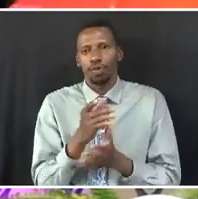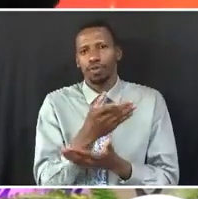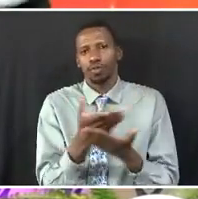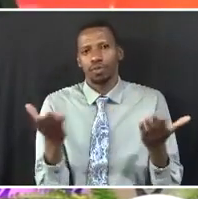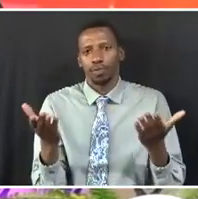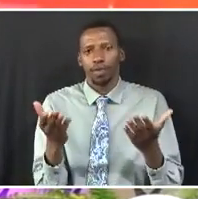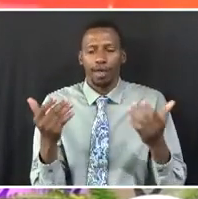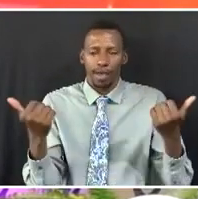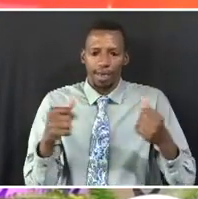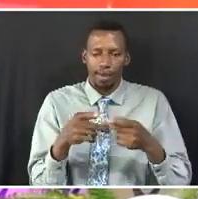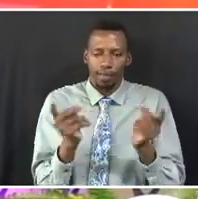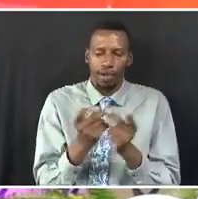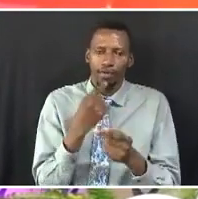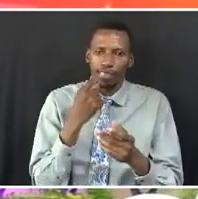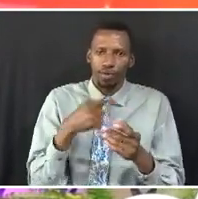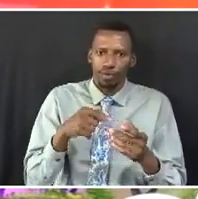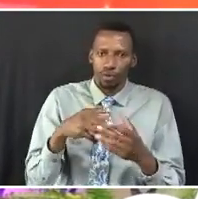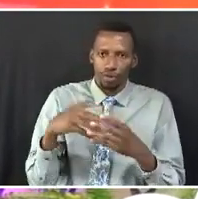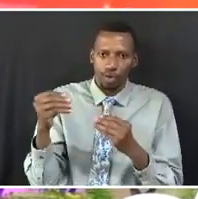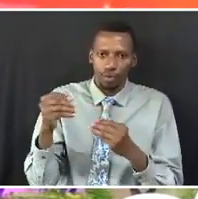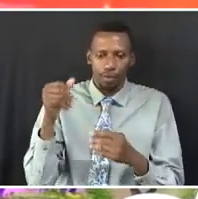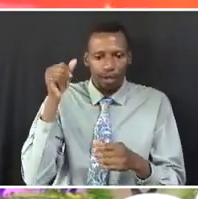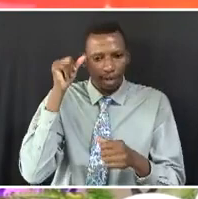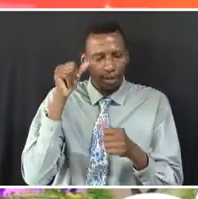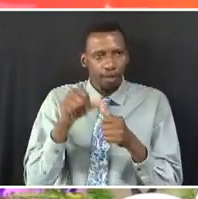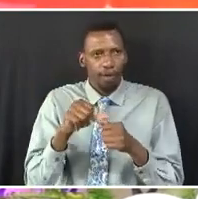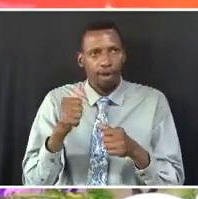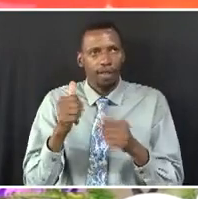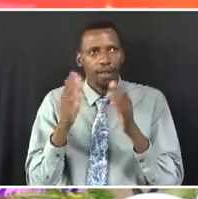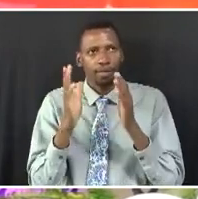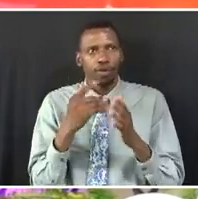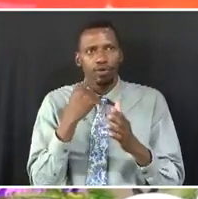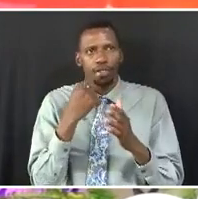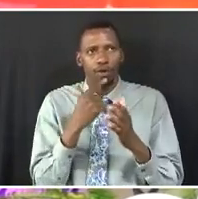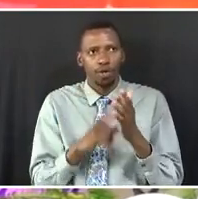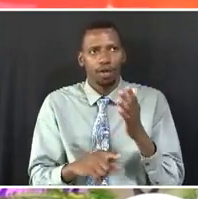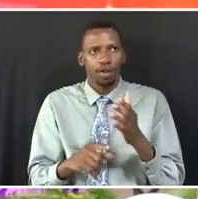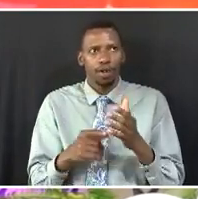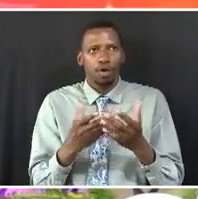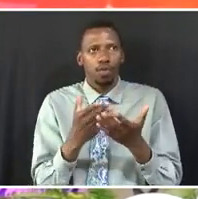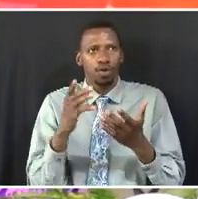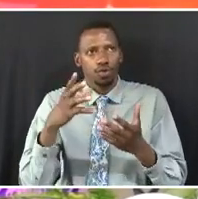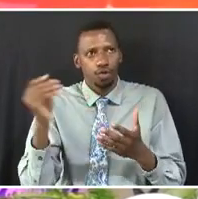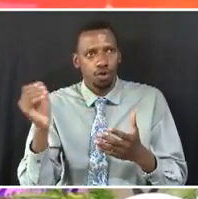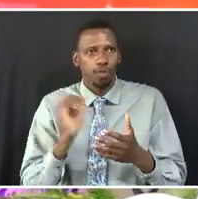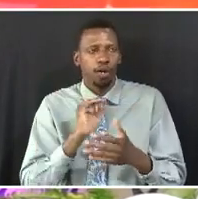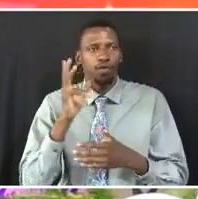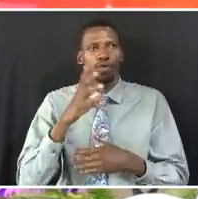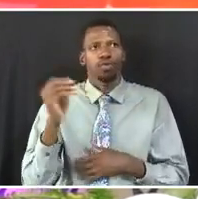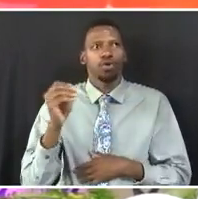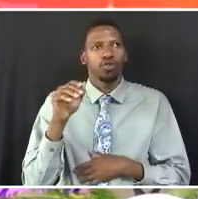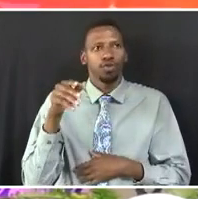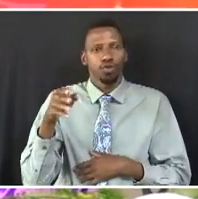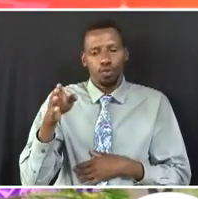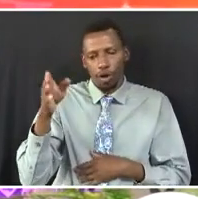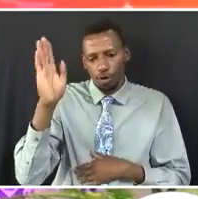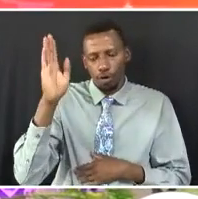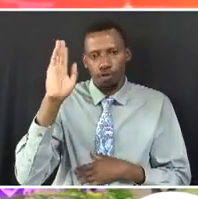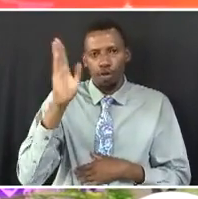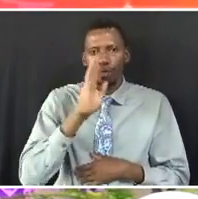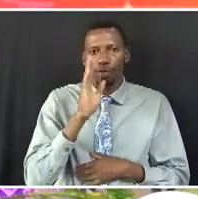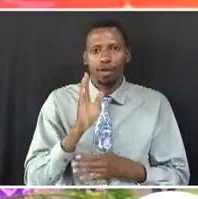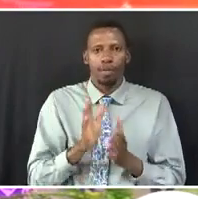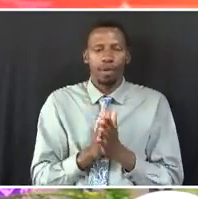taking us, we'll go. Remember another person who said, wherever you go, I will go, and your God will be my God. Do you remember that